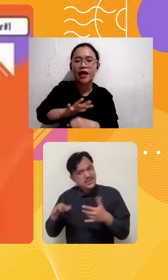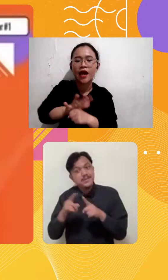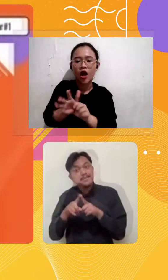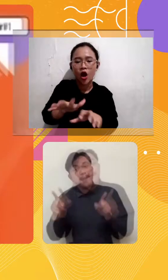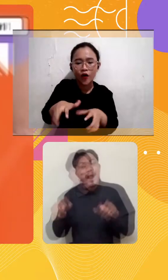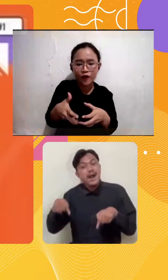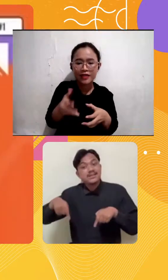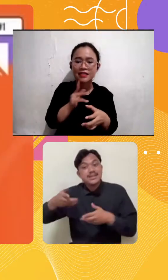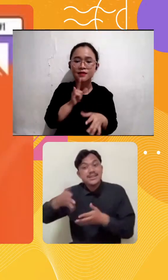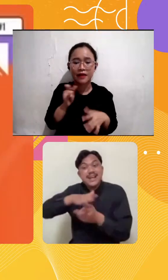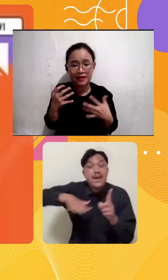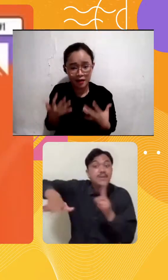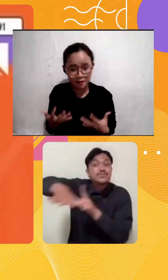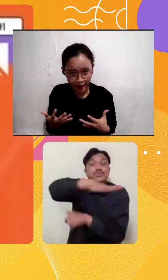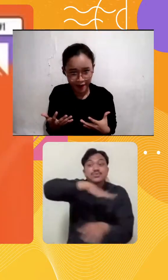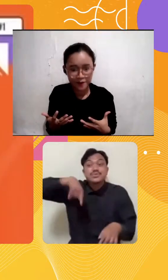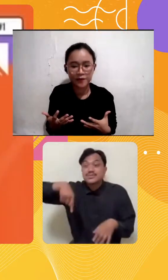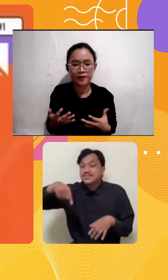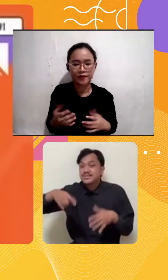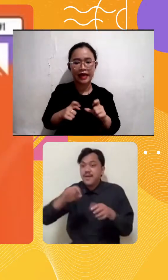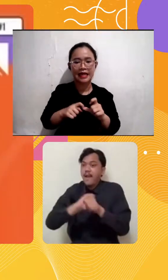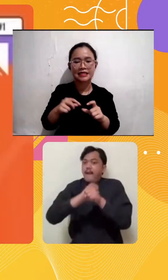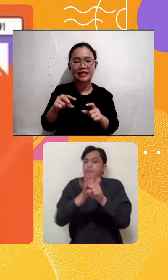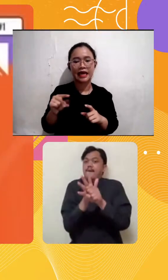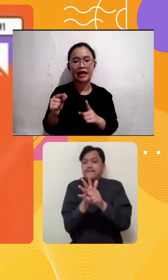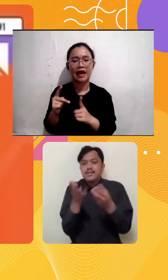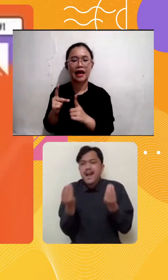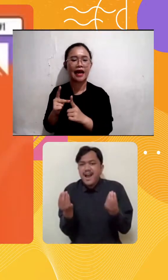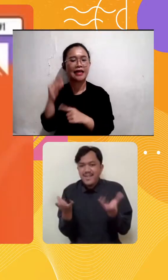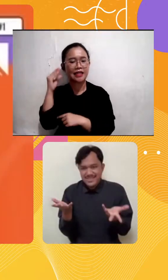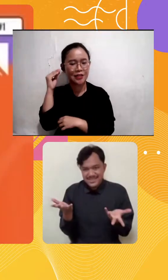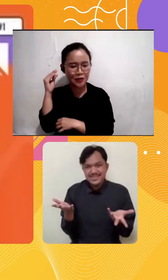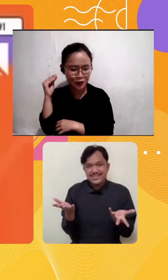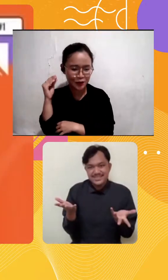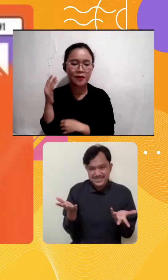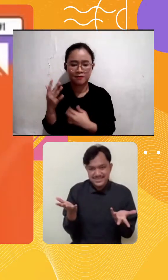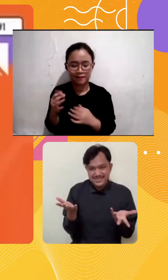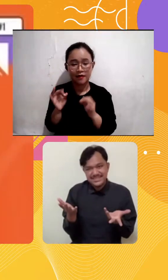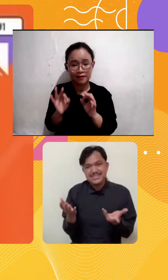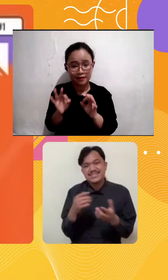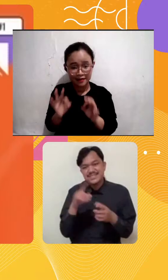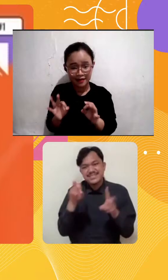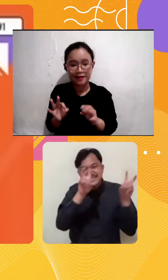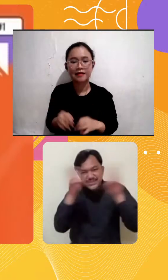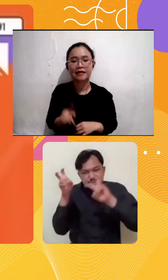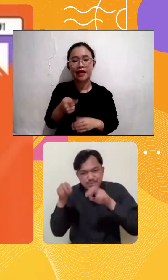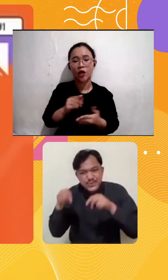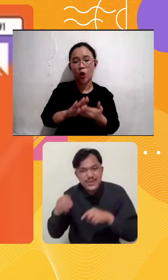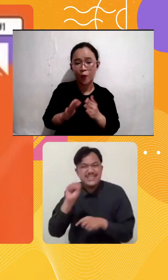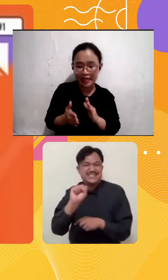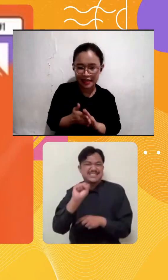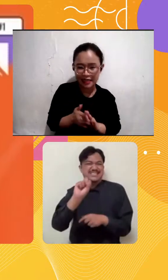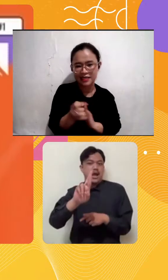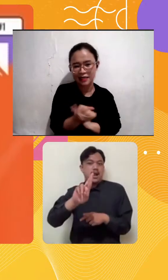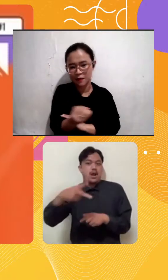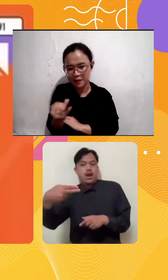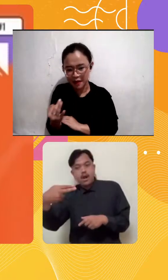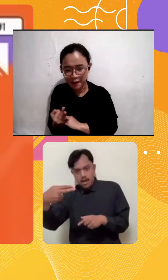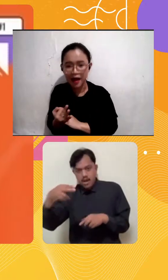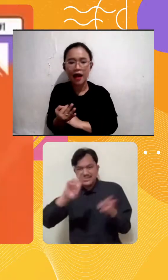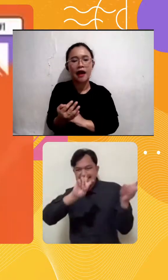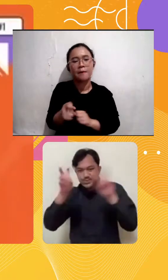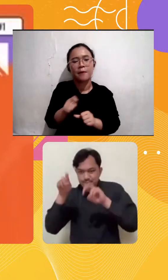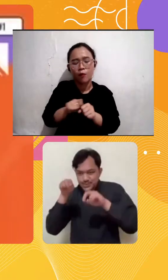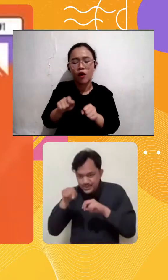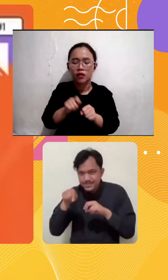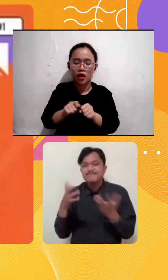our response. And would love to hear the inputs from the other DSE community members if we organize the webinar